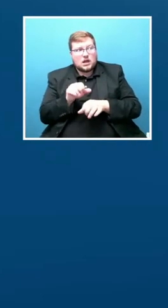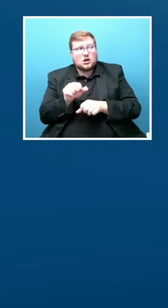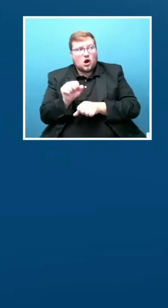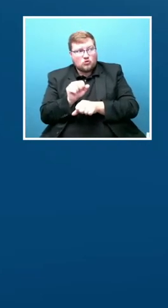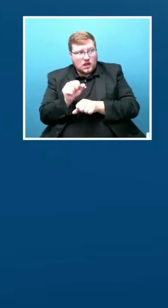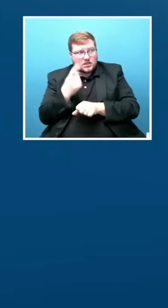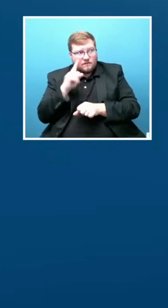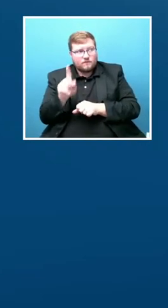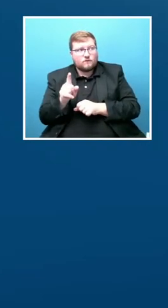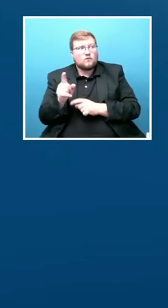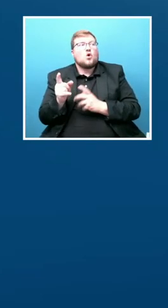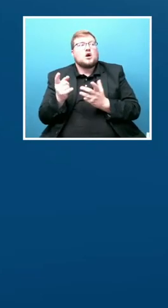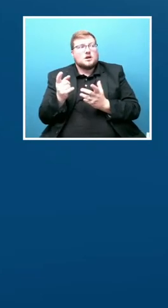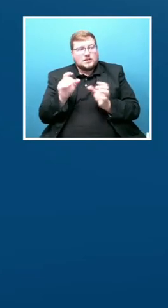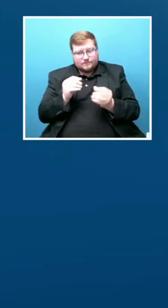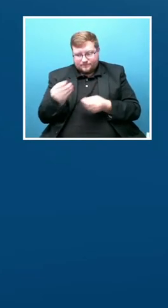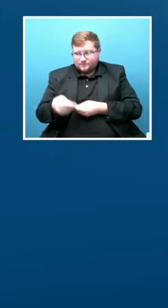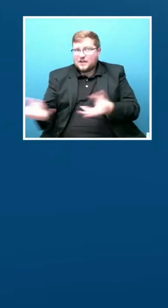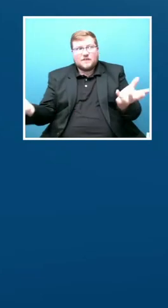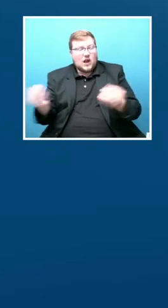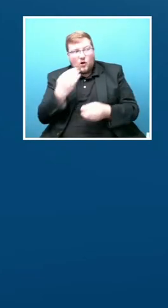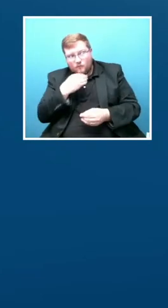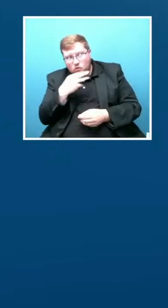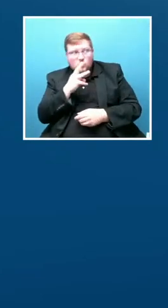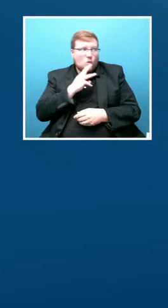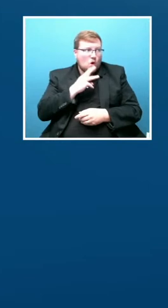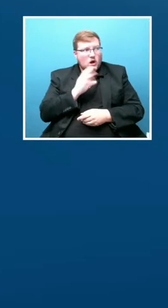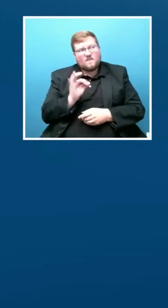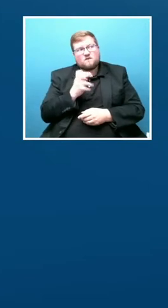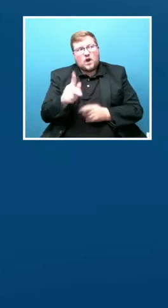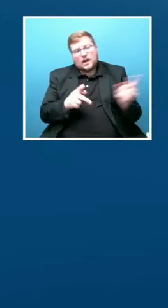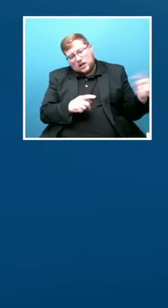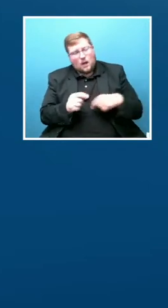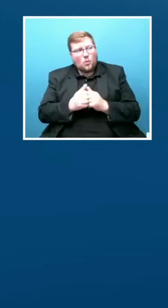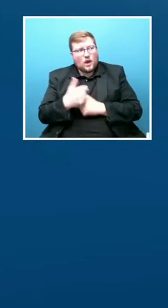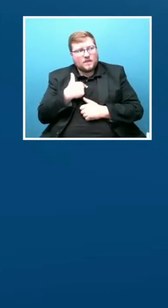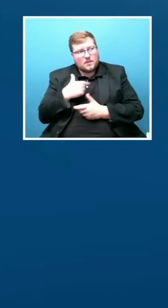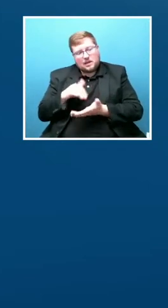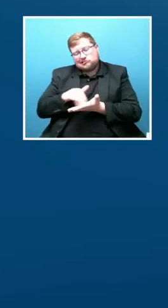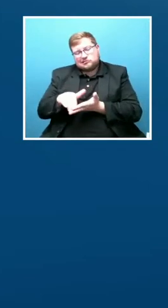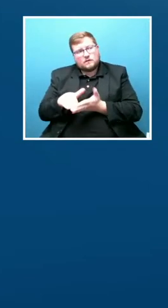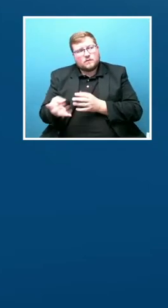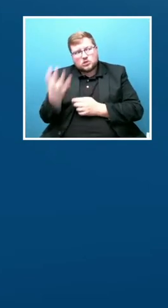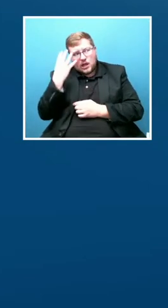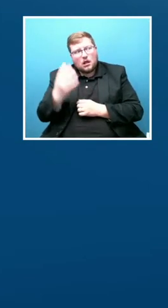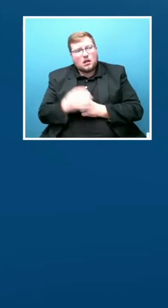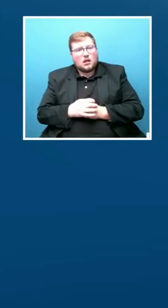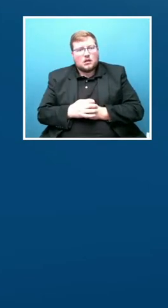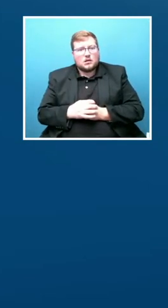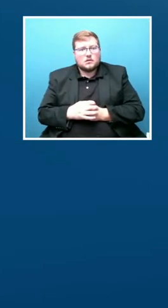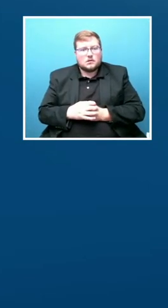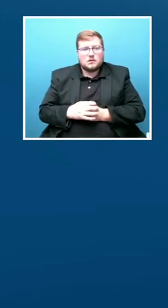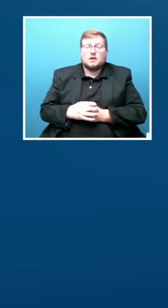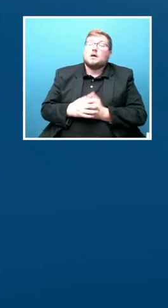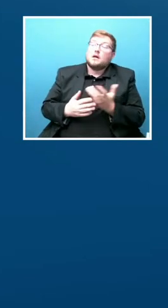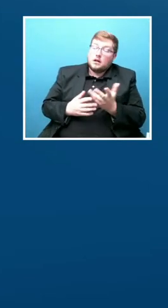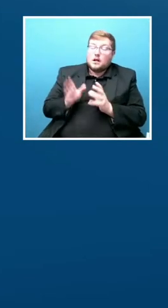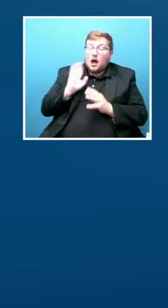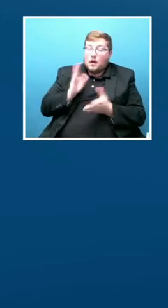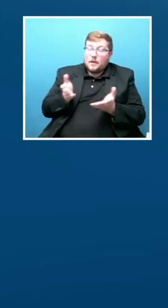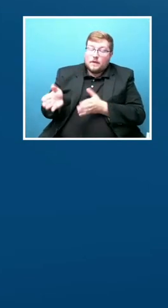water, I'm taking Frank Whitney to get me out of jail. Yeah, I may be there in jail with